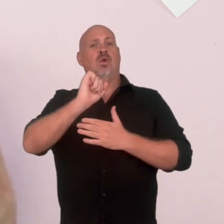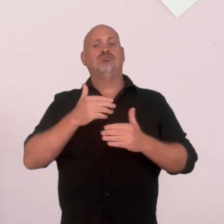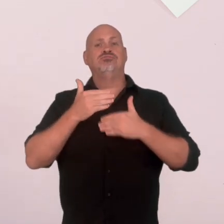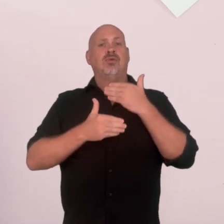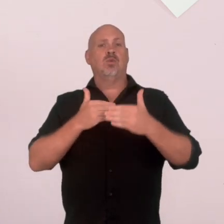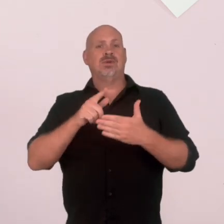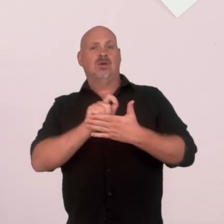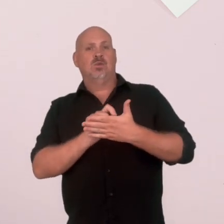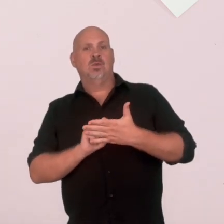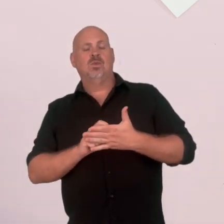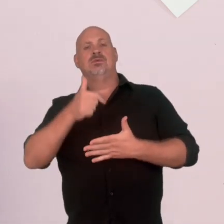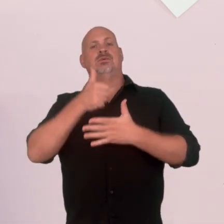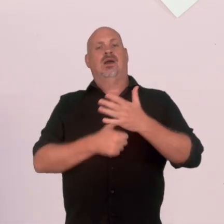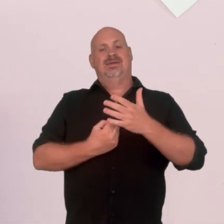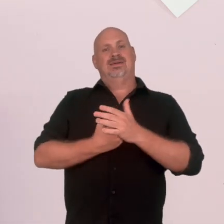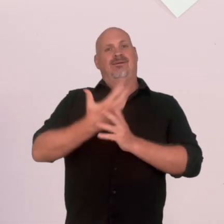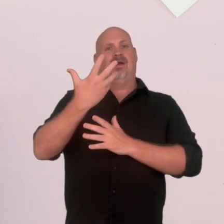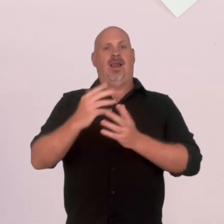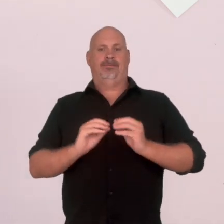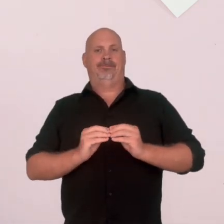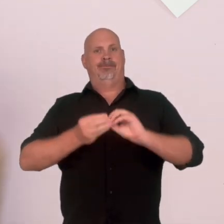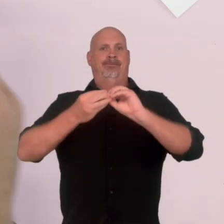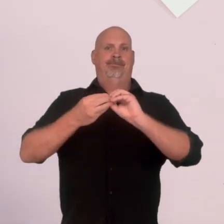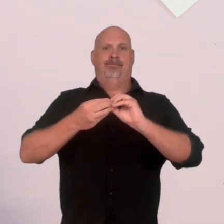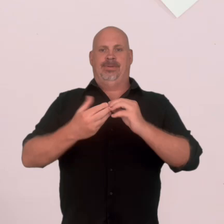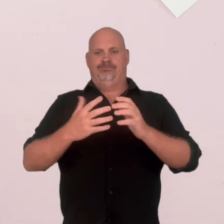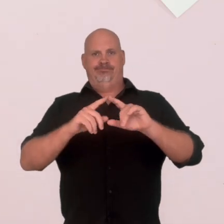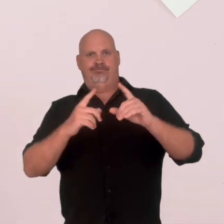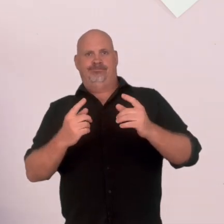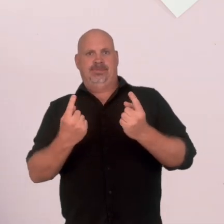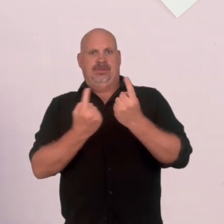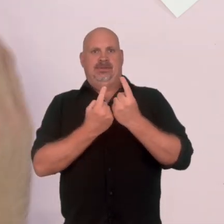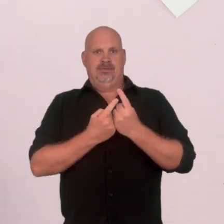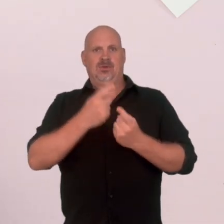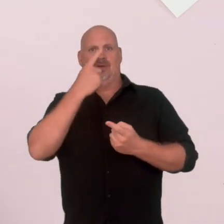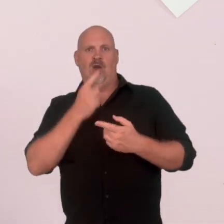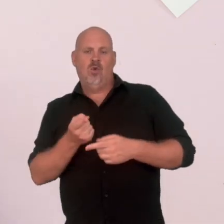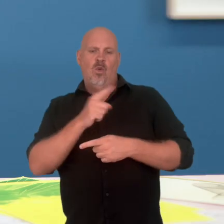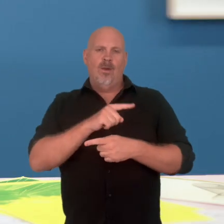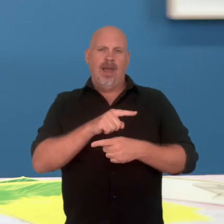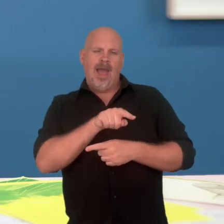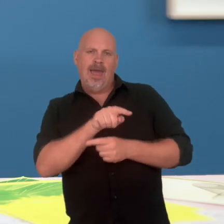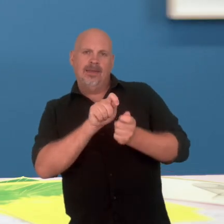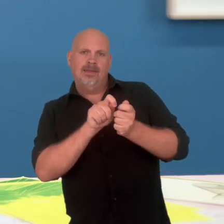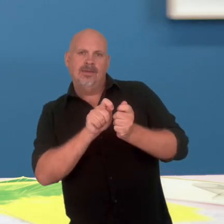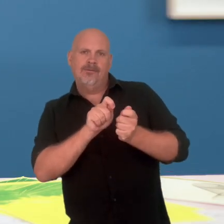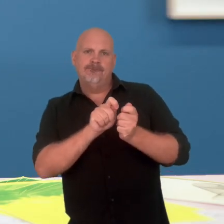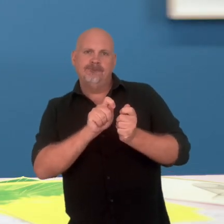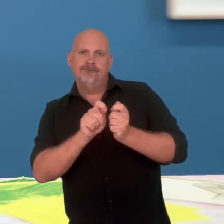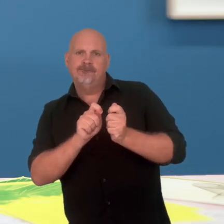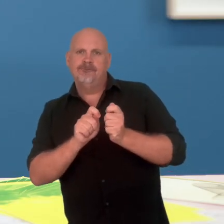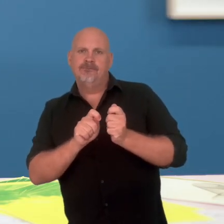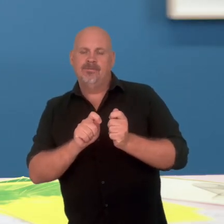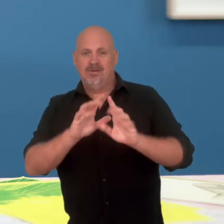and start to develop a work, you can go back and tweak the different elements. And remember, this is